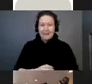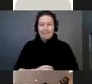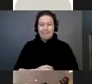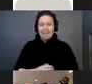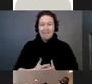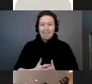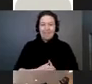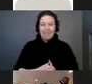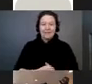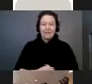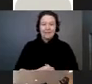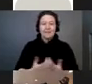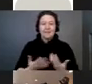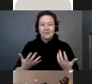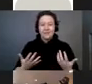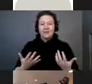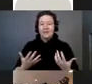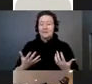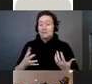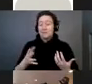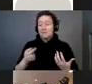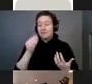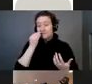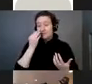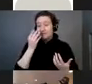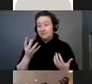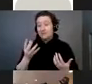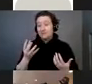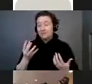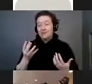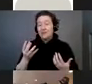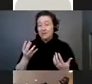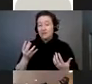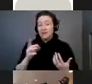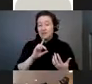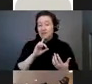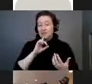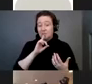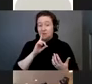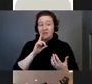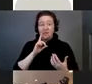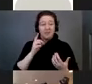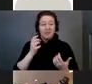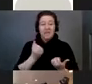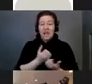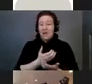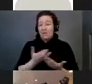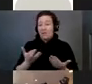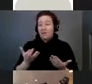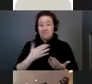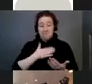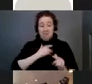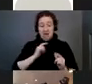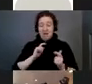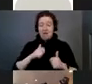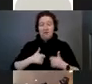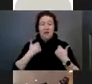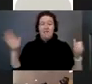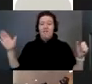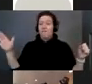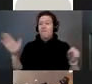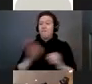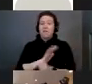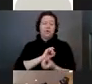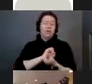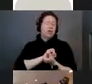thing. But I will say this. Literally every single thing about my life is different than it